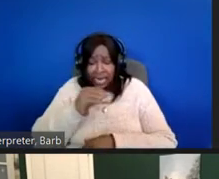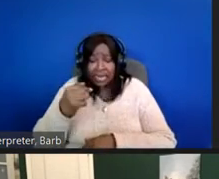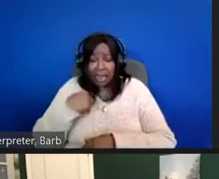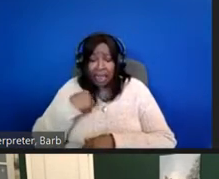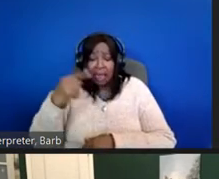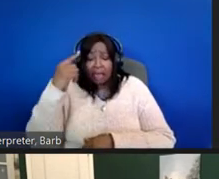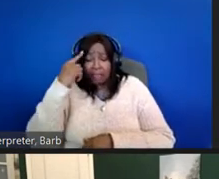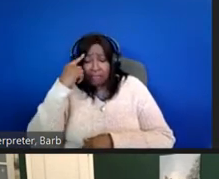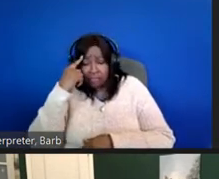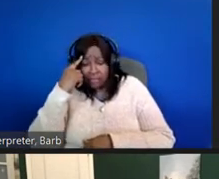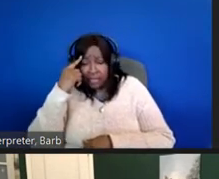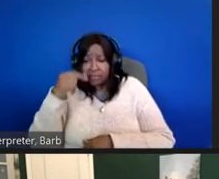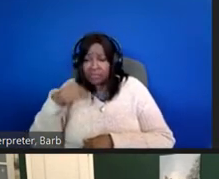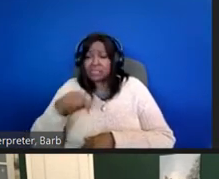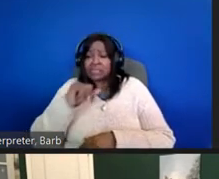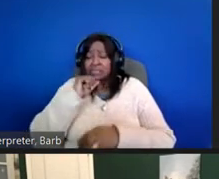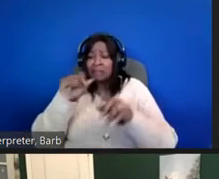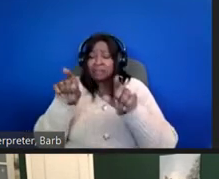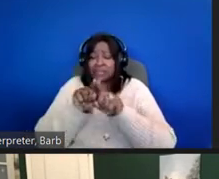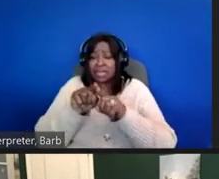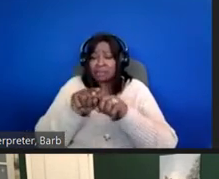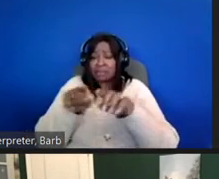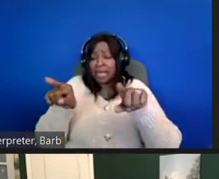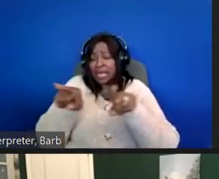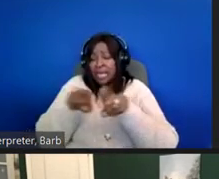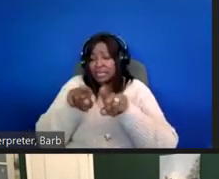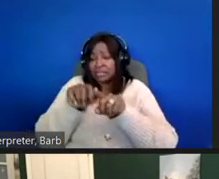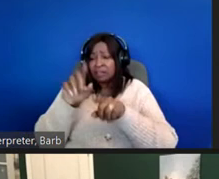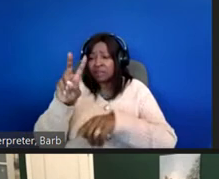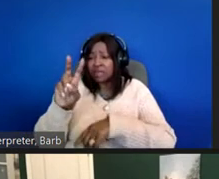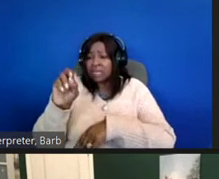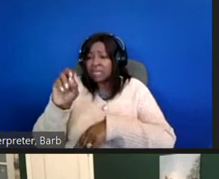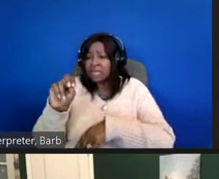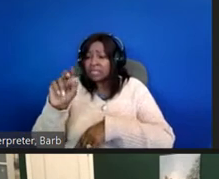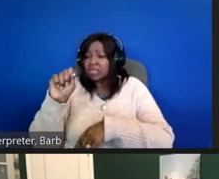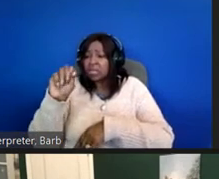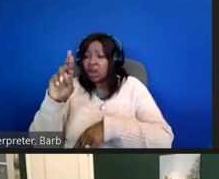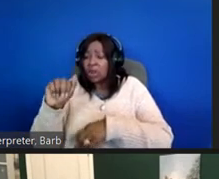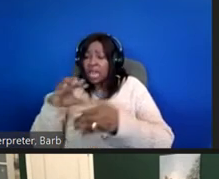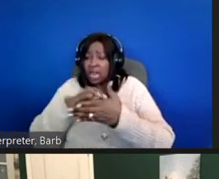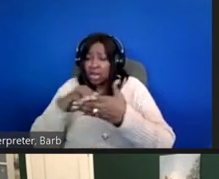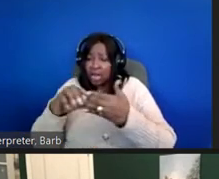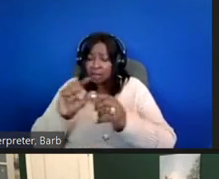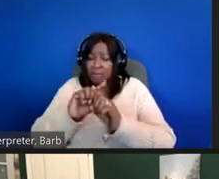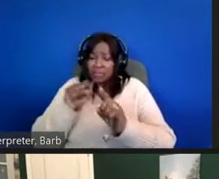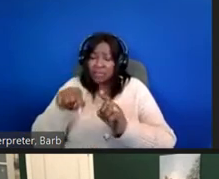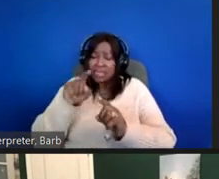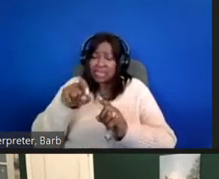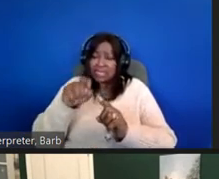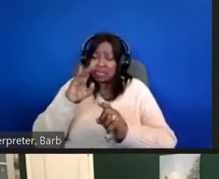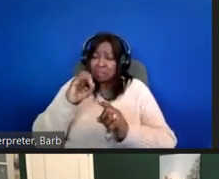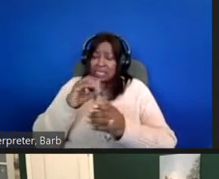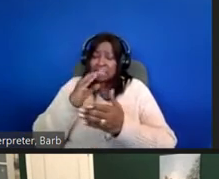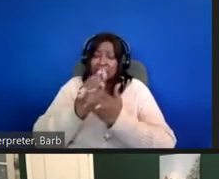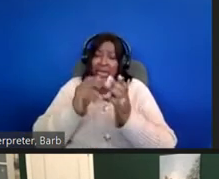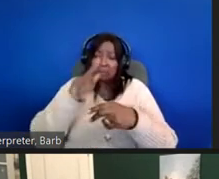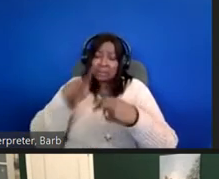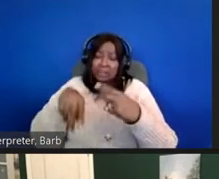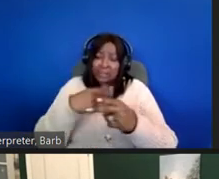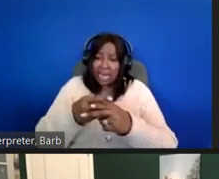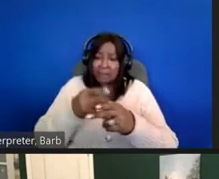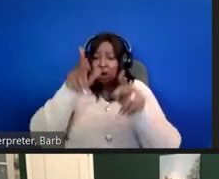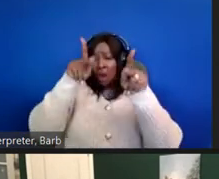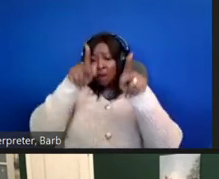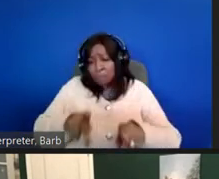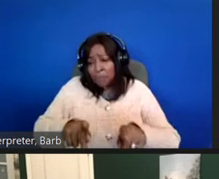not the same as the Ventra card, but, you know, there may need to be some type of, you know, person or